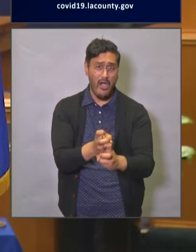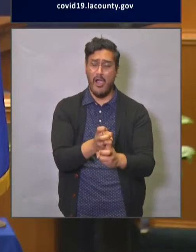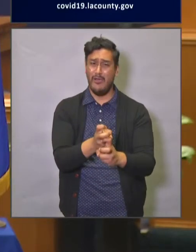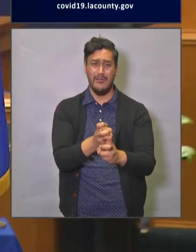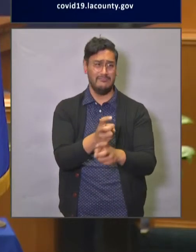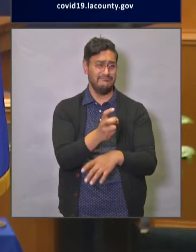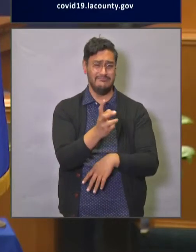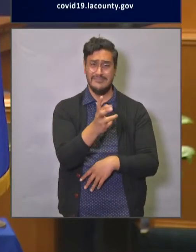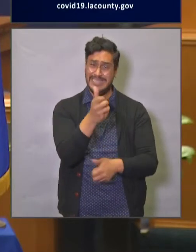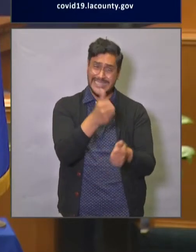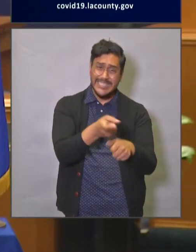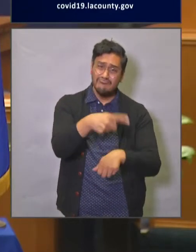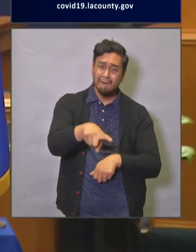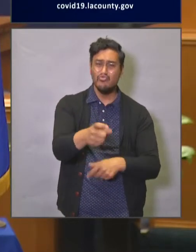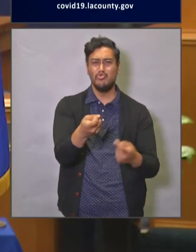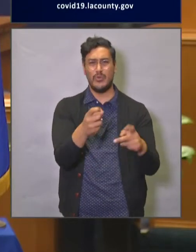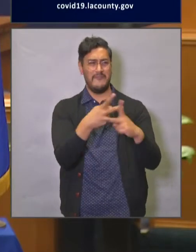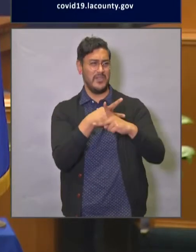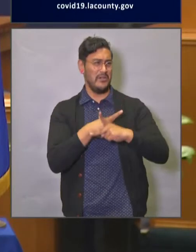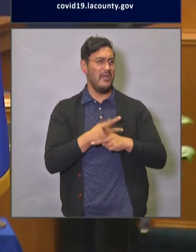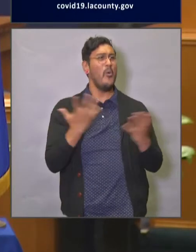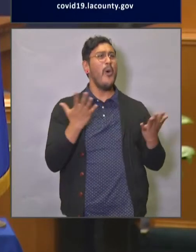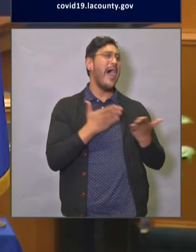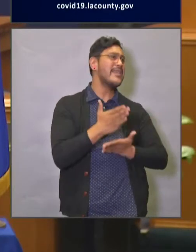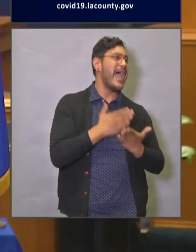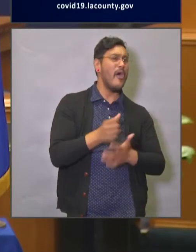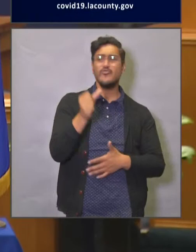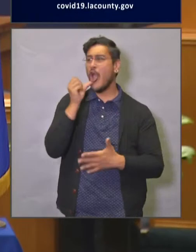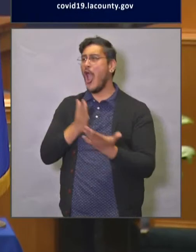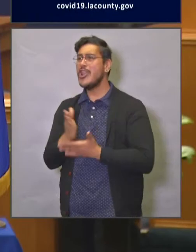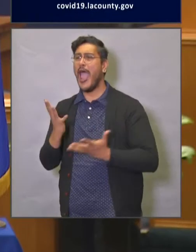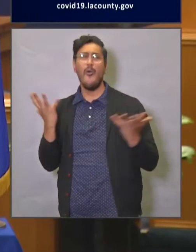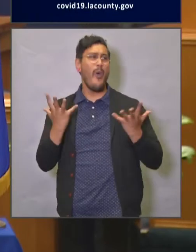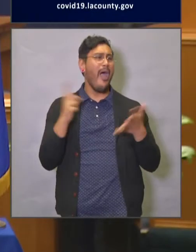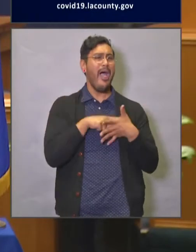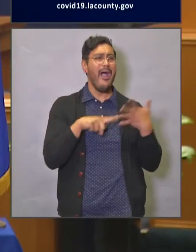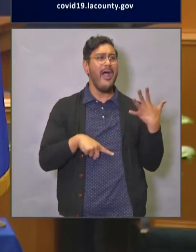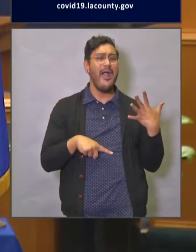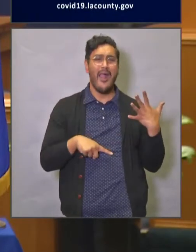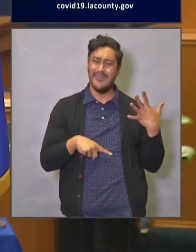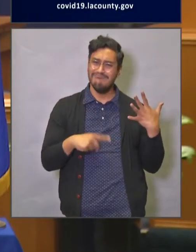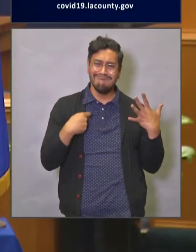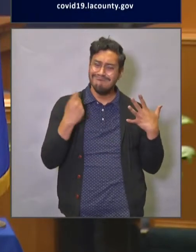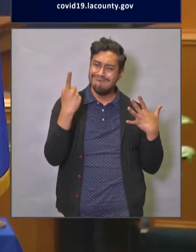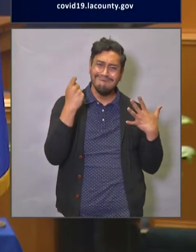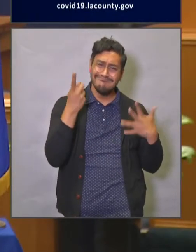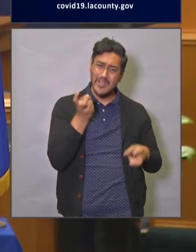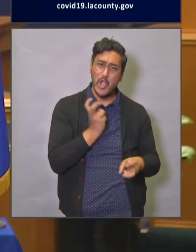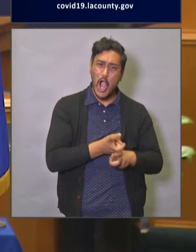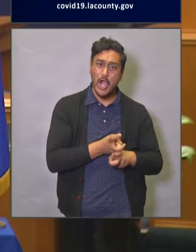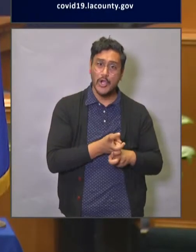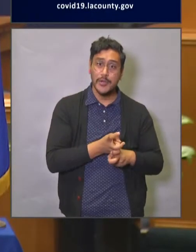out both what's allowed and why it's allowed. But I do want to reiterate that, our primary goal right